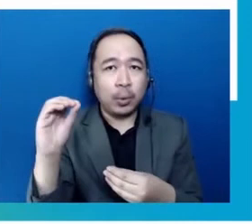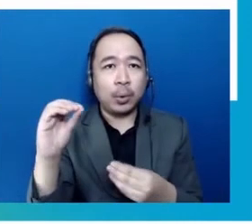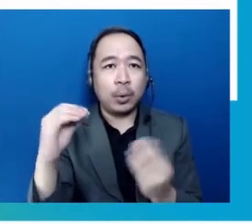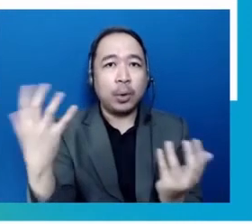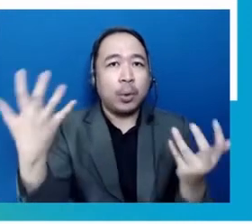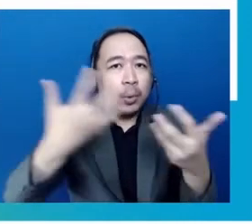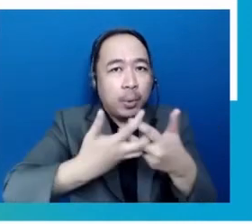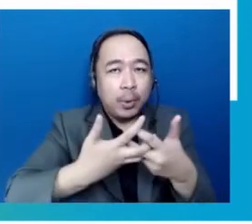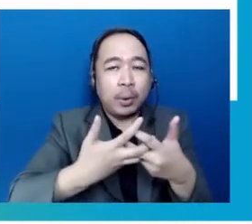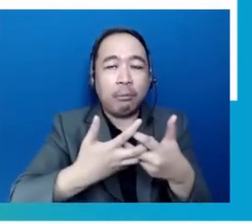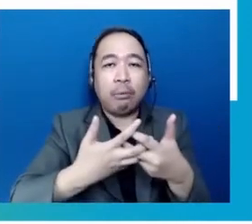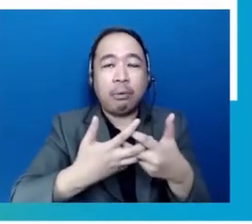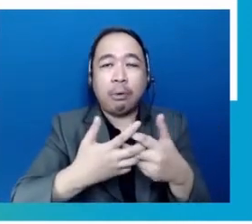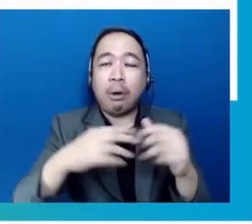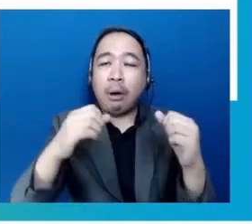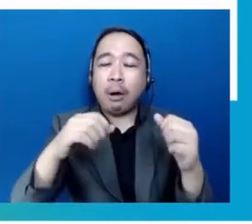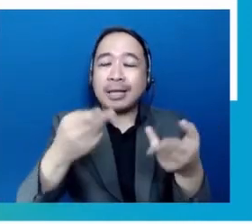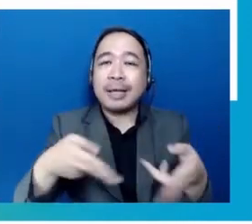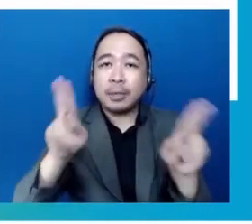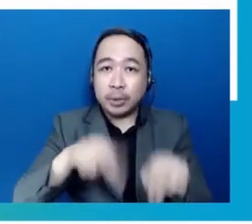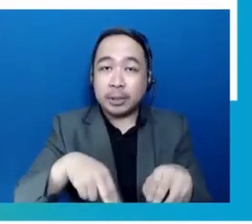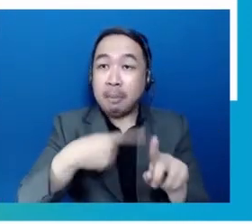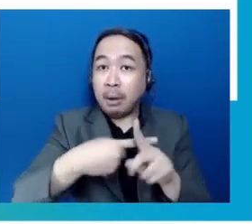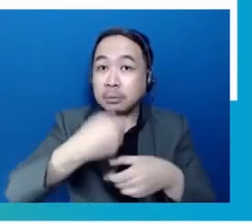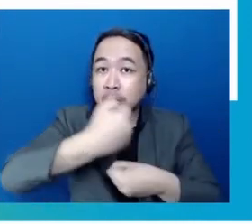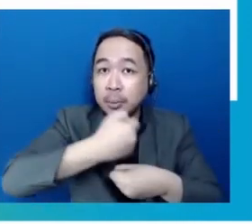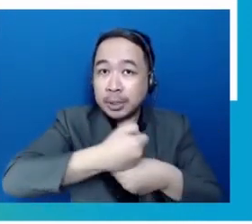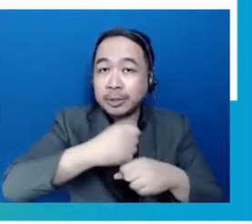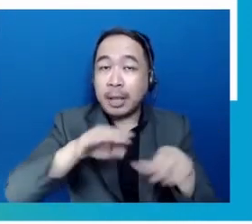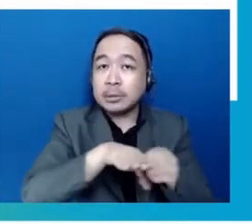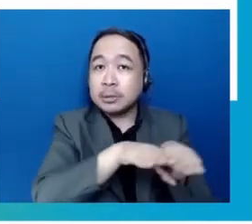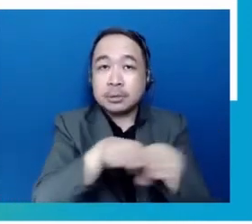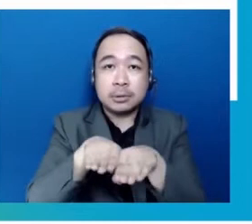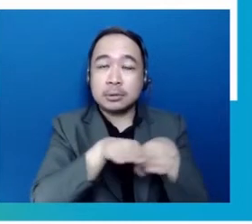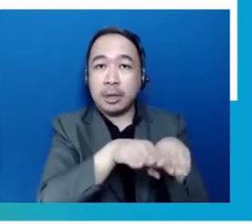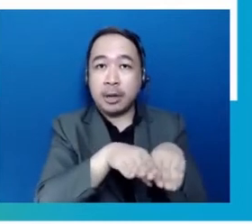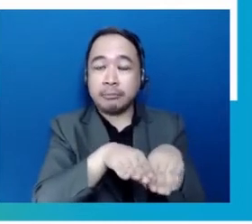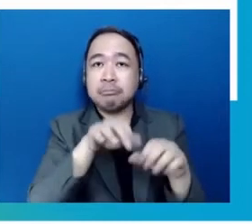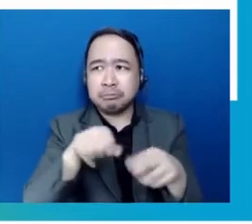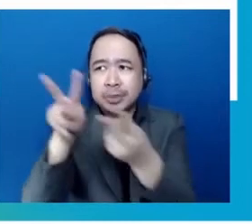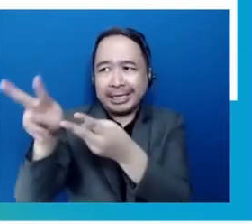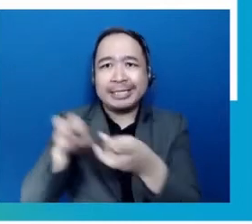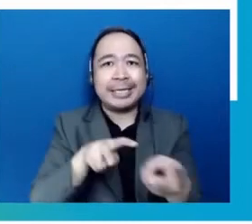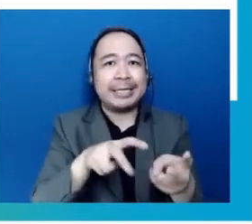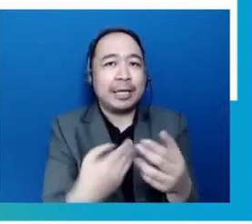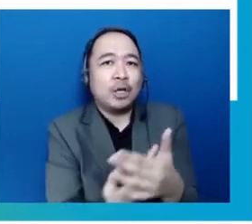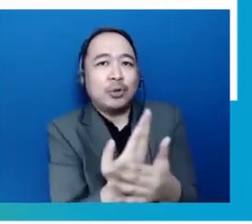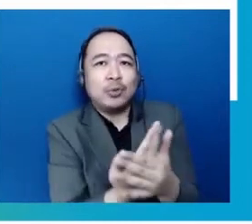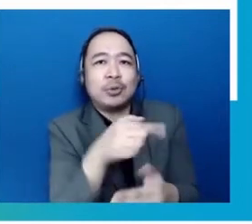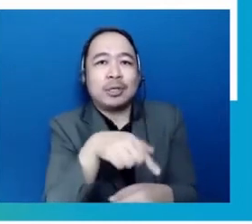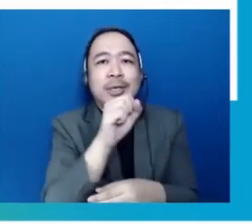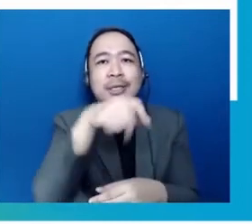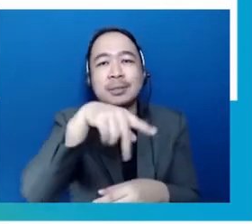ILO co-convention and occupational standard will be directly referenced in the new SPS? Thank